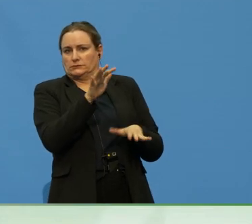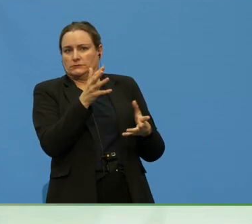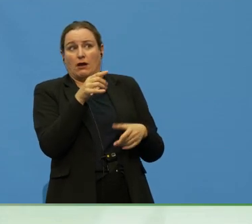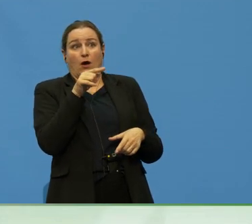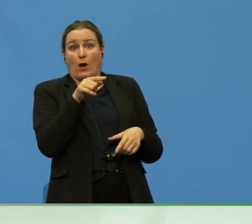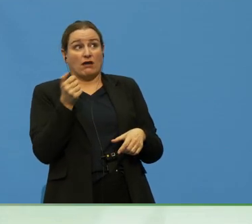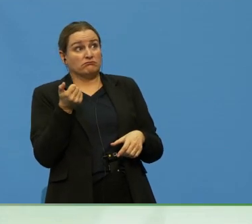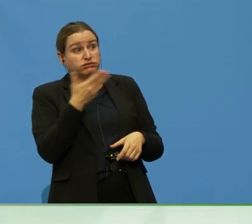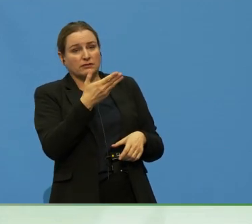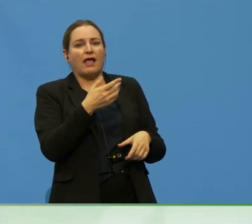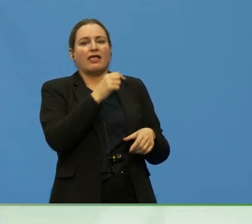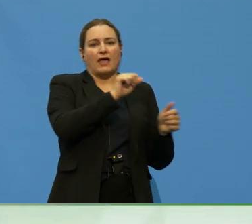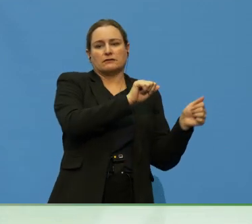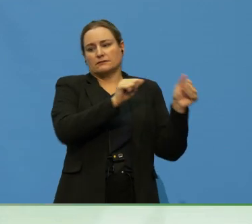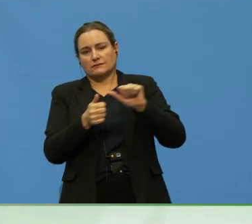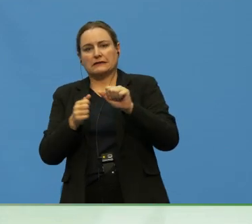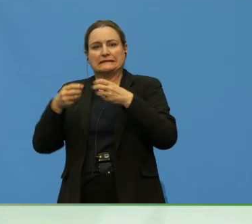legal cases don't really work like that.